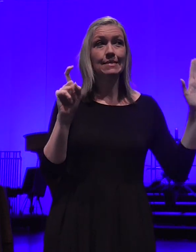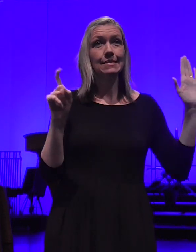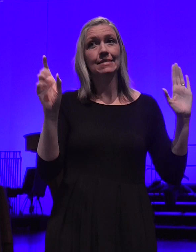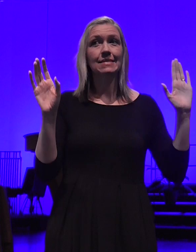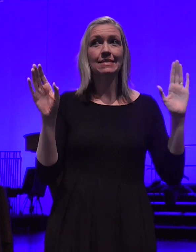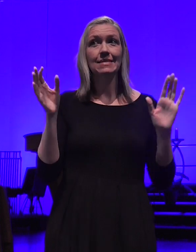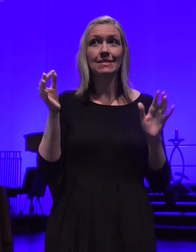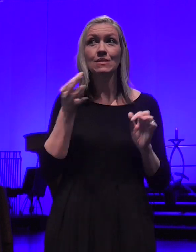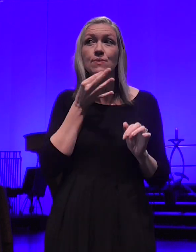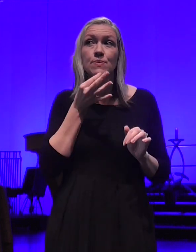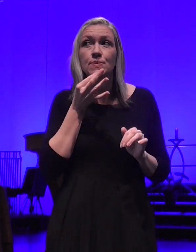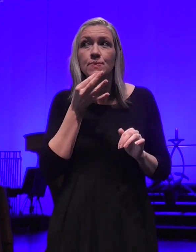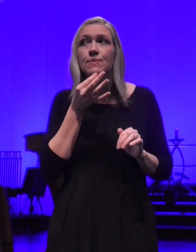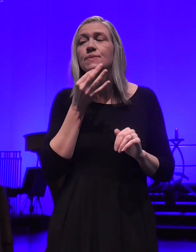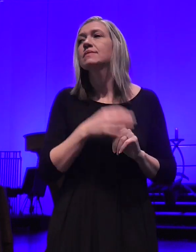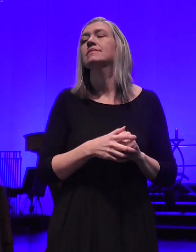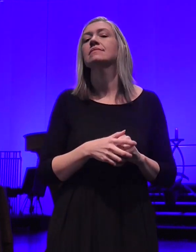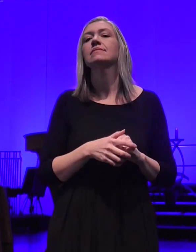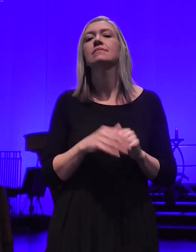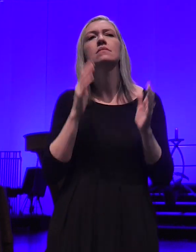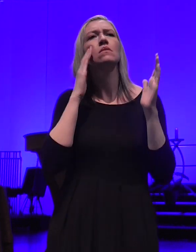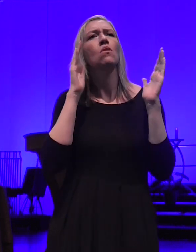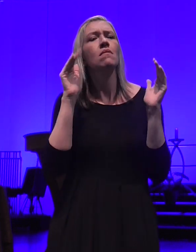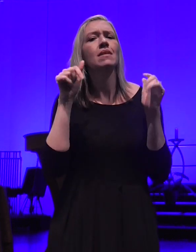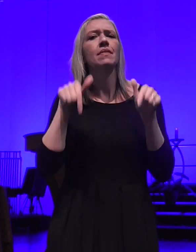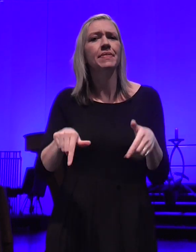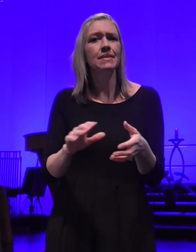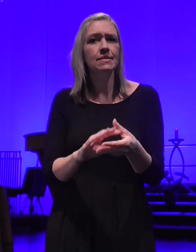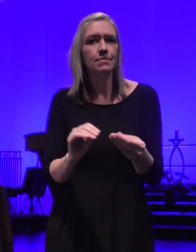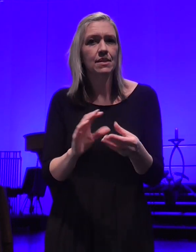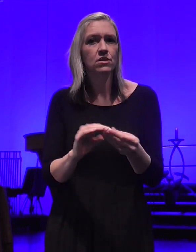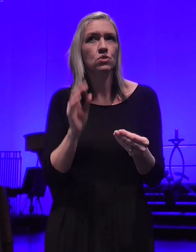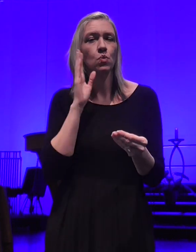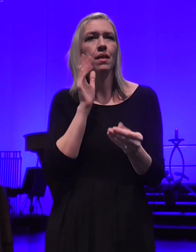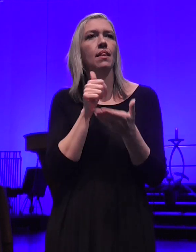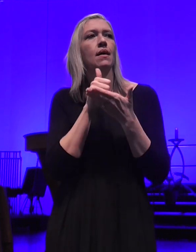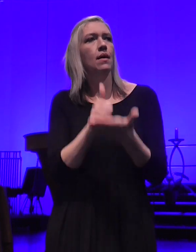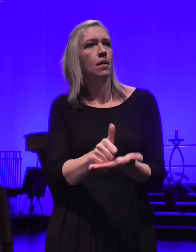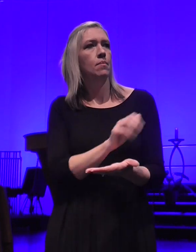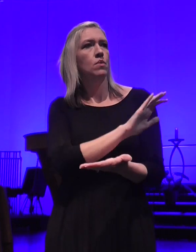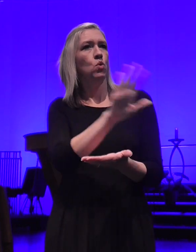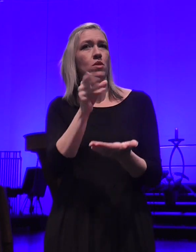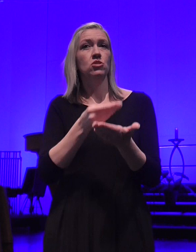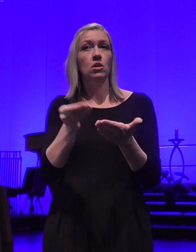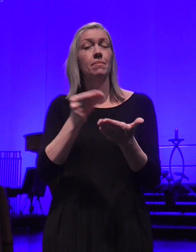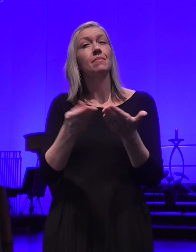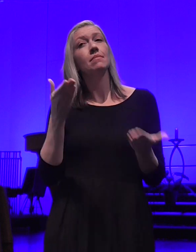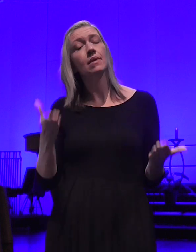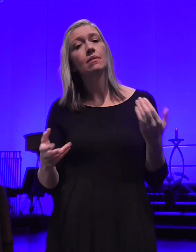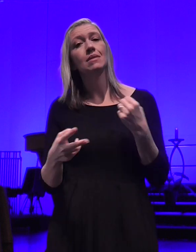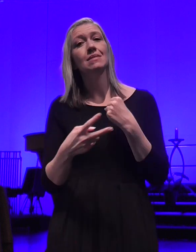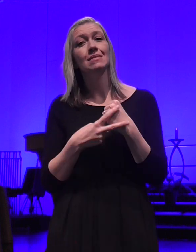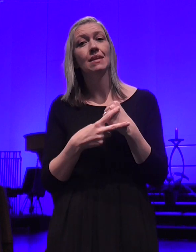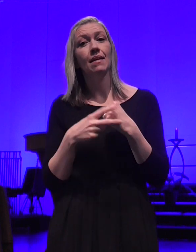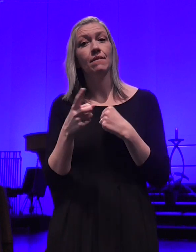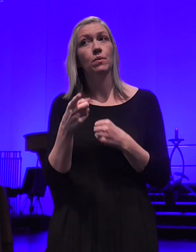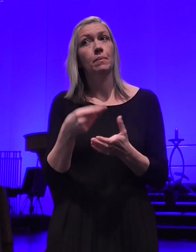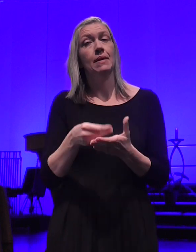way? You're getting there? Well, hopefully this message will help you with that shopping and perhaps even save you some money.